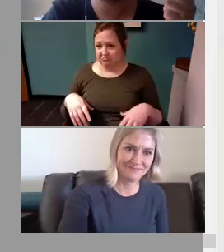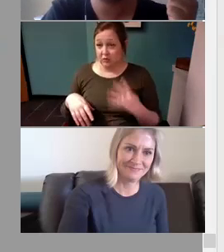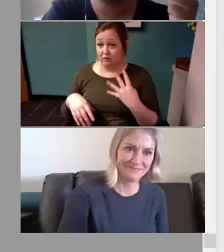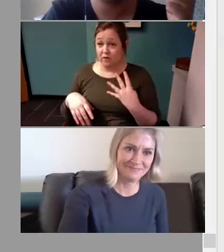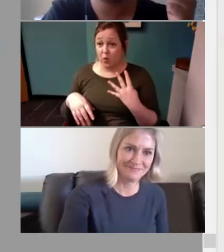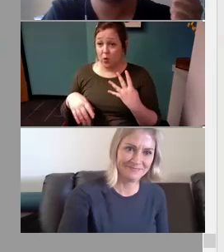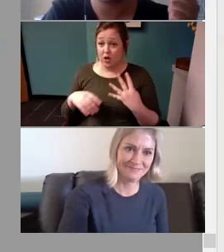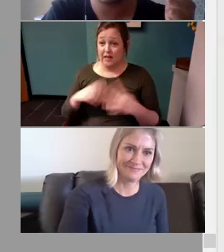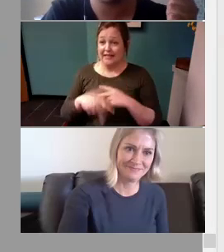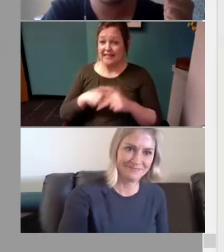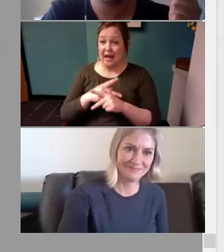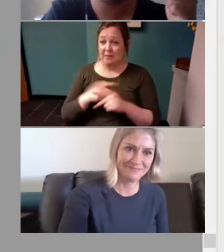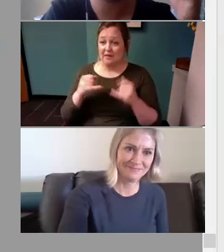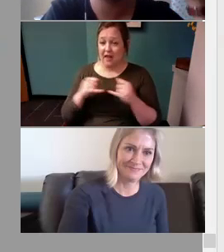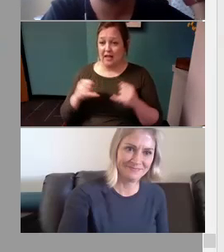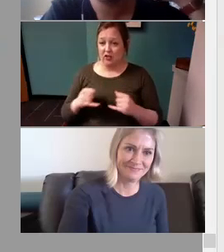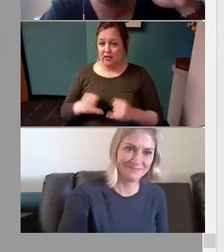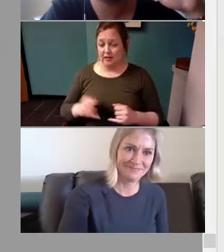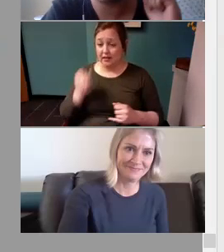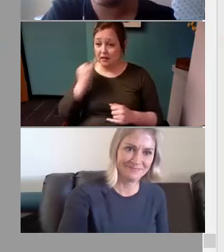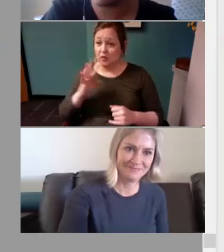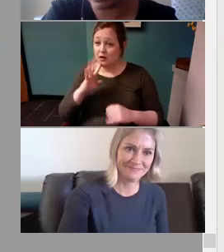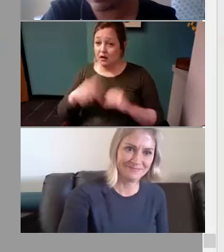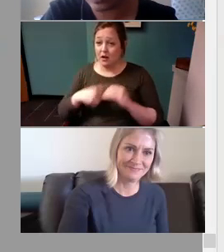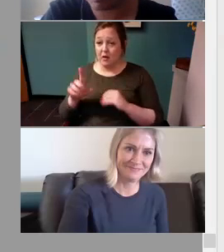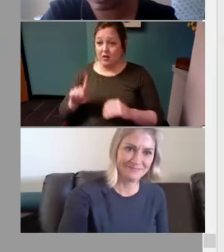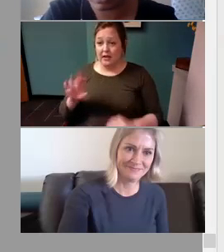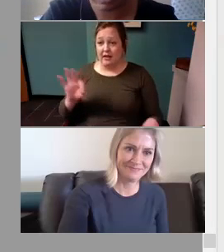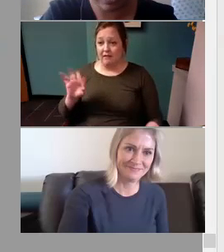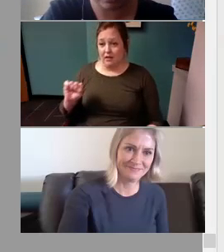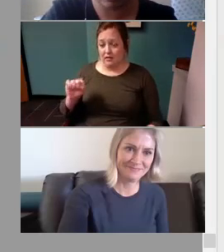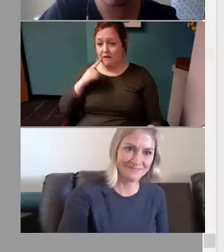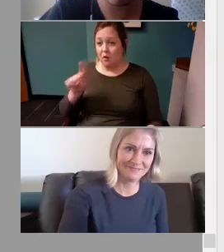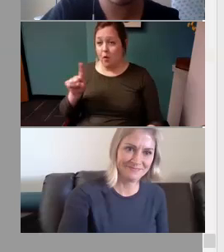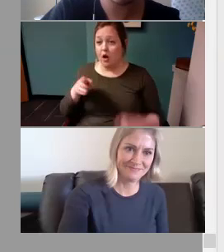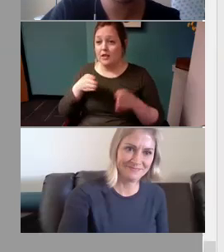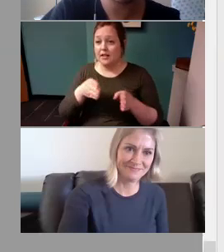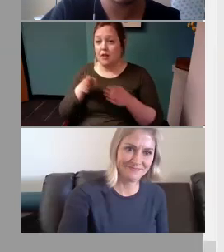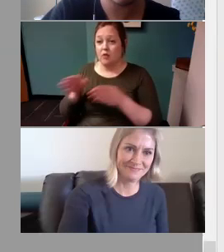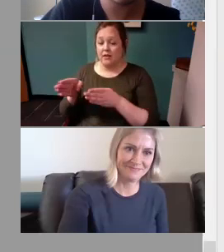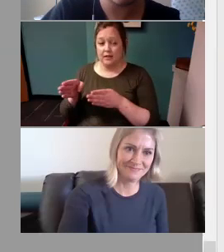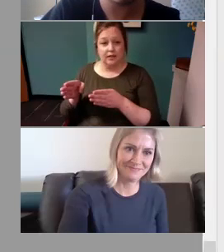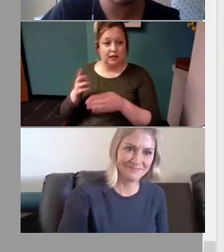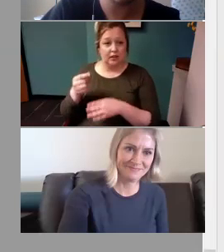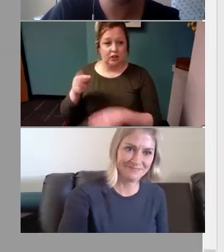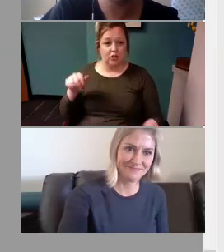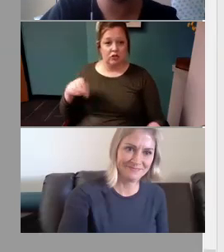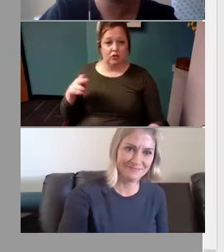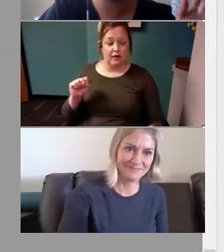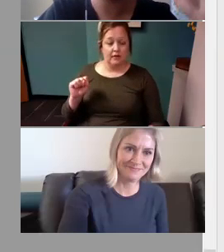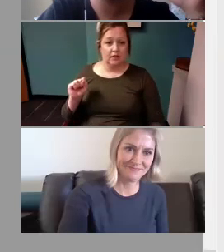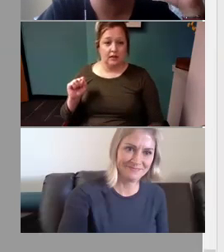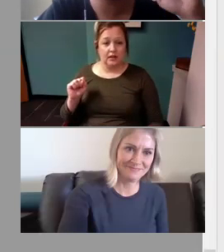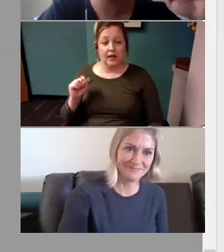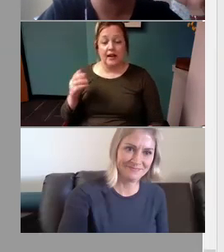come across when we are talking about DFS in directed graphs. And the next time we are going to